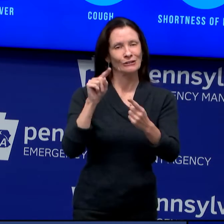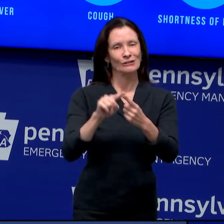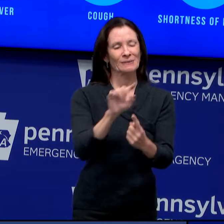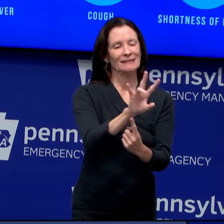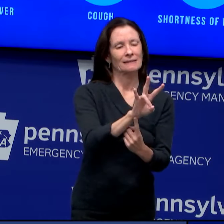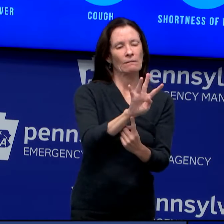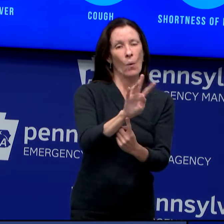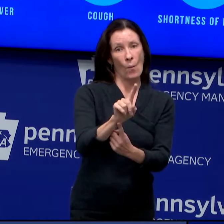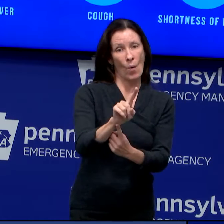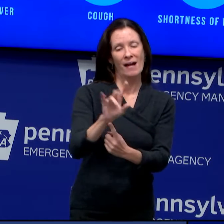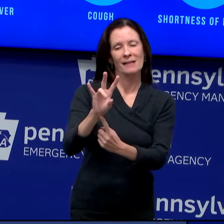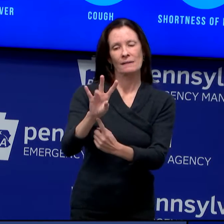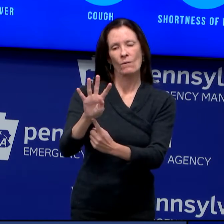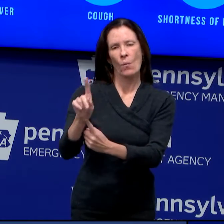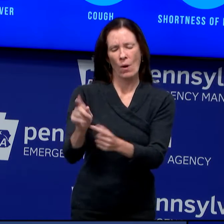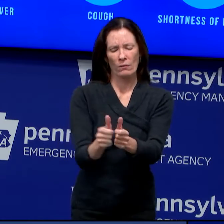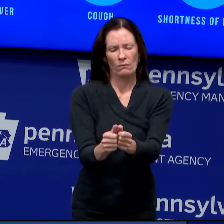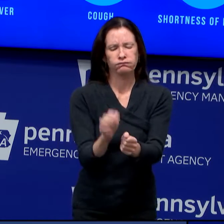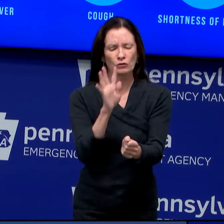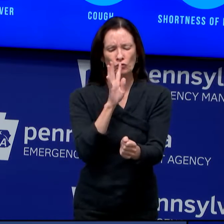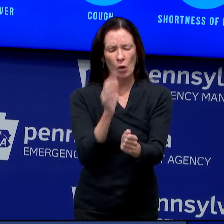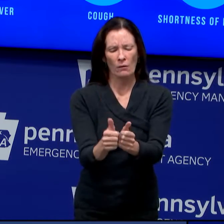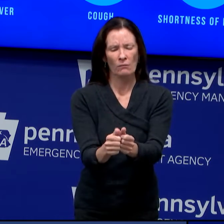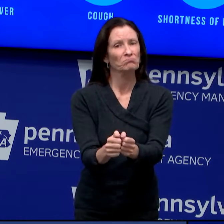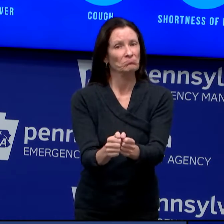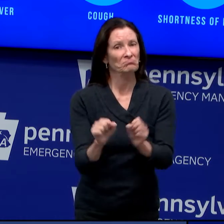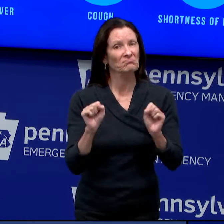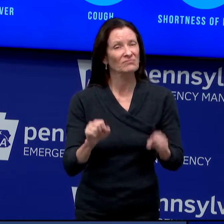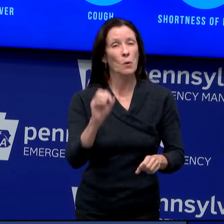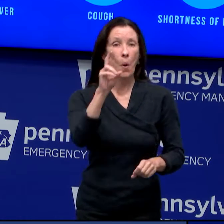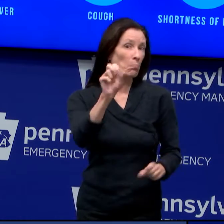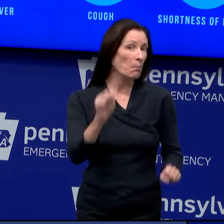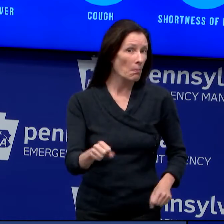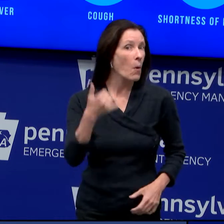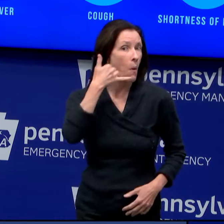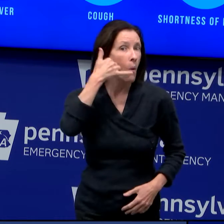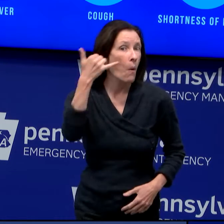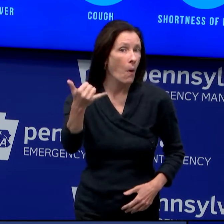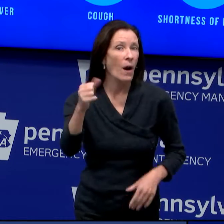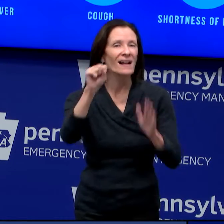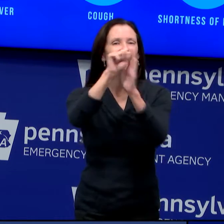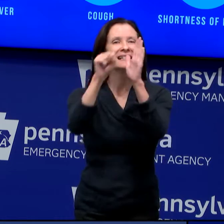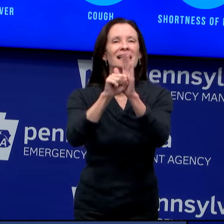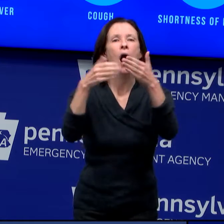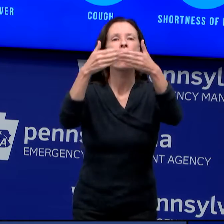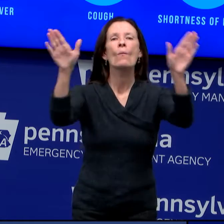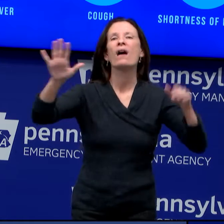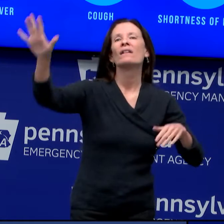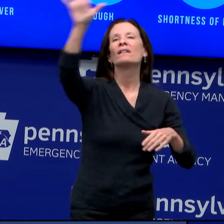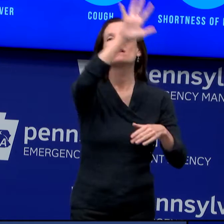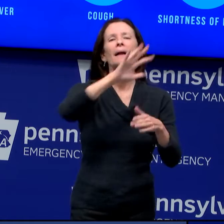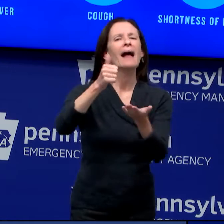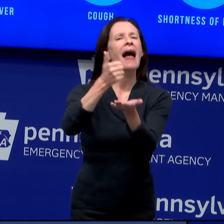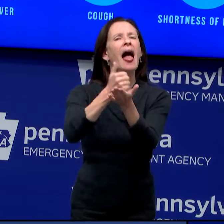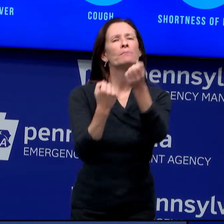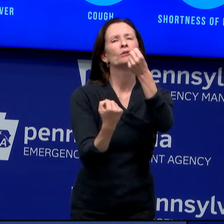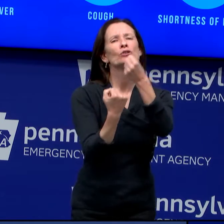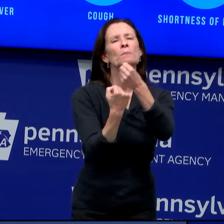741-741, or call the statewide support and referral helpline at